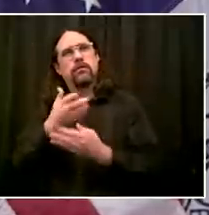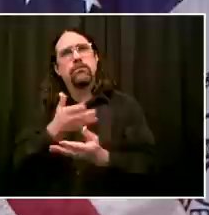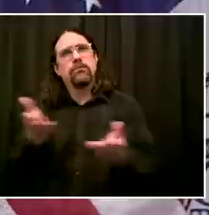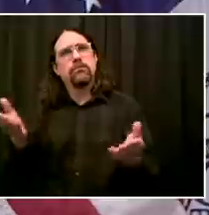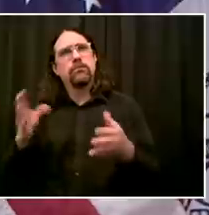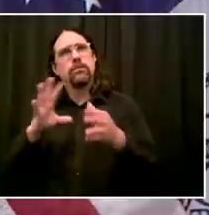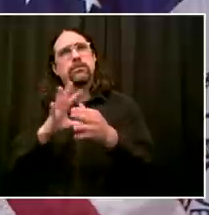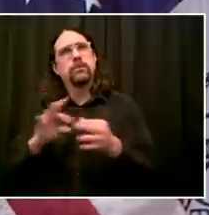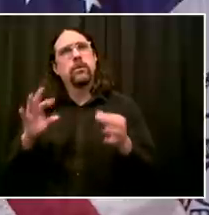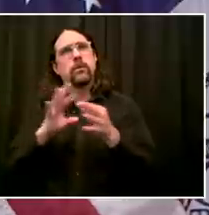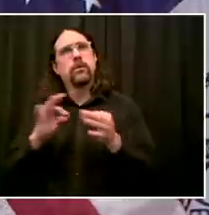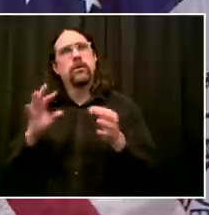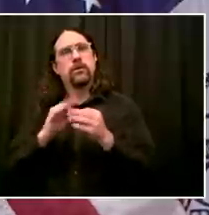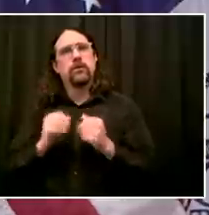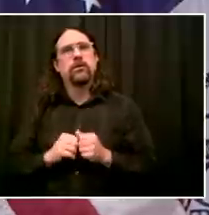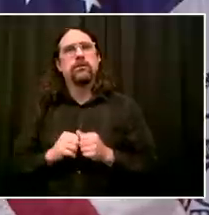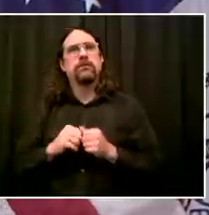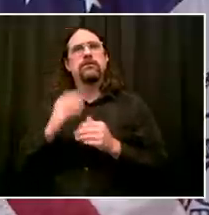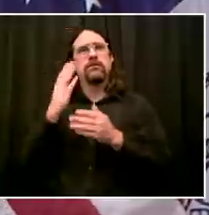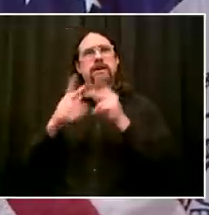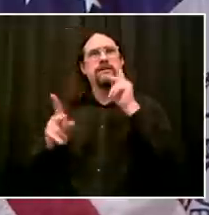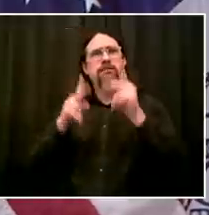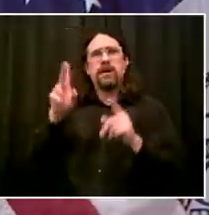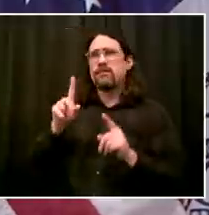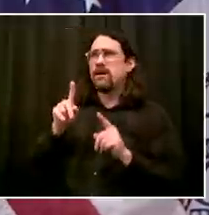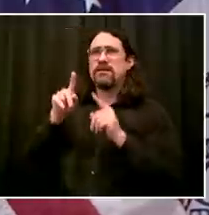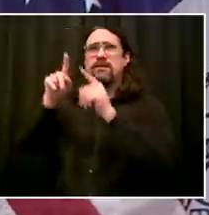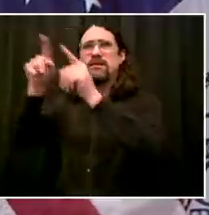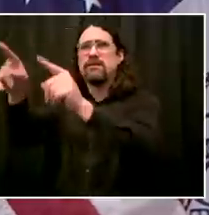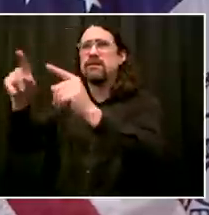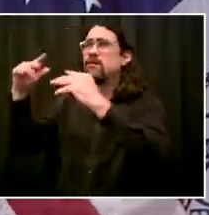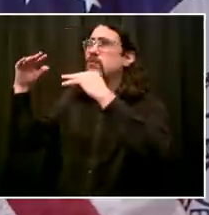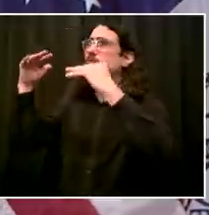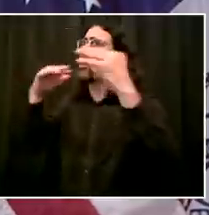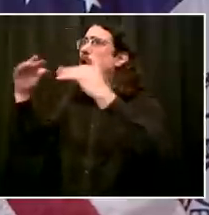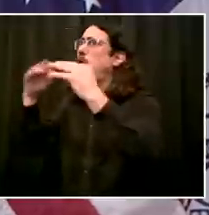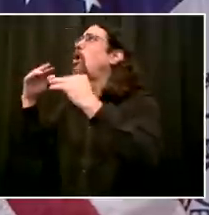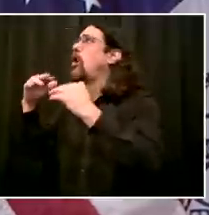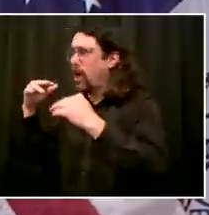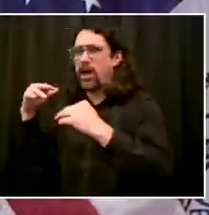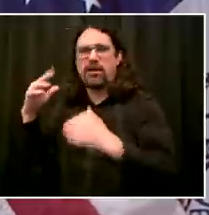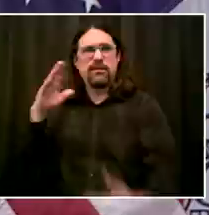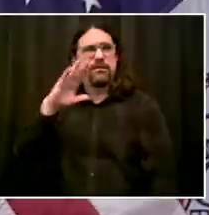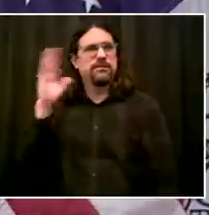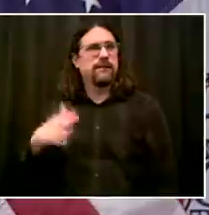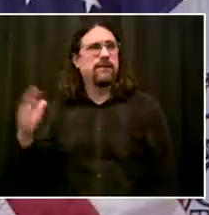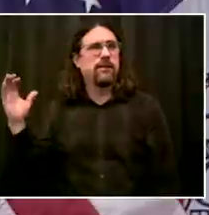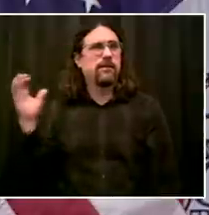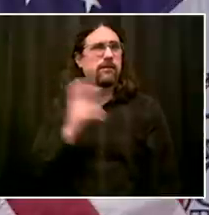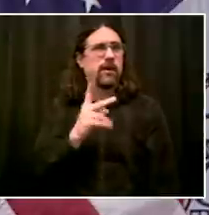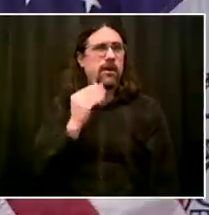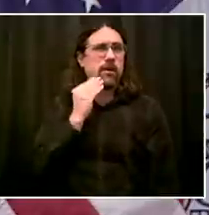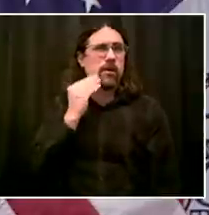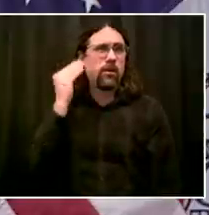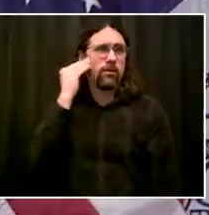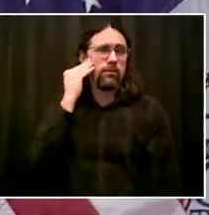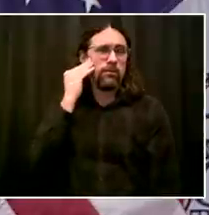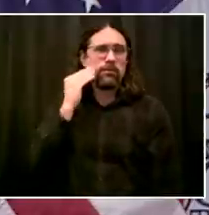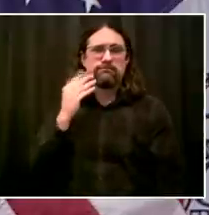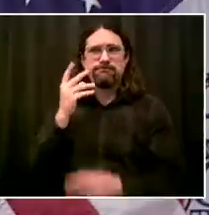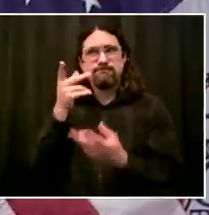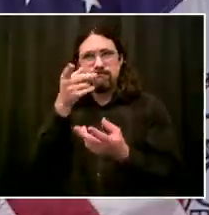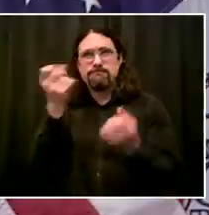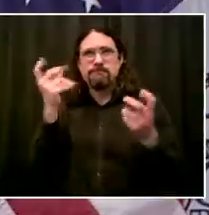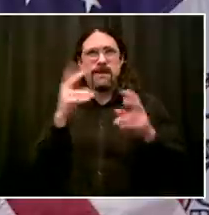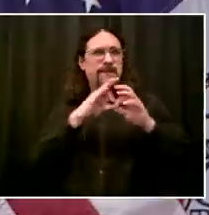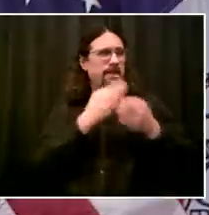loss and the camaraderie and the sense that they would never, ever be forgotten by those who served with them, by their